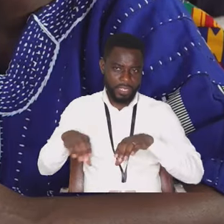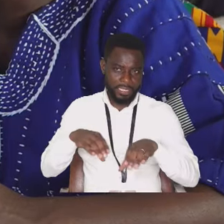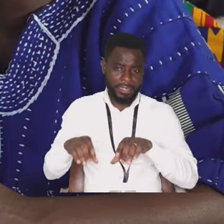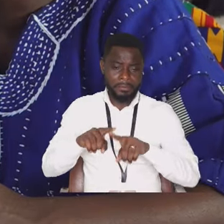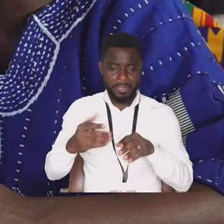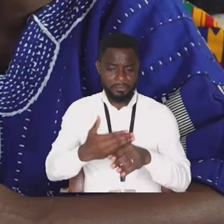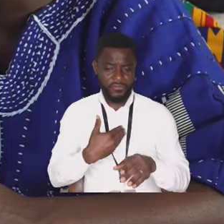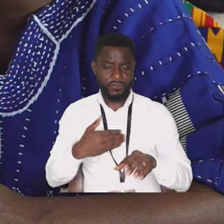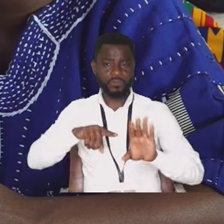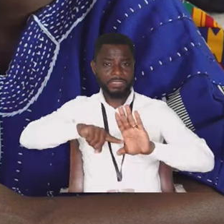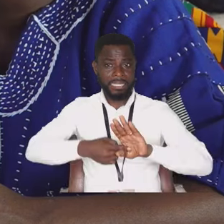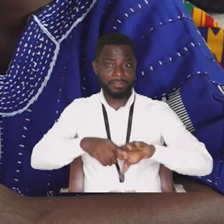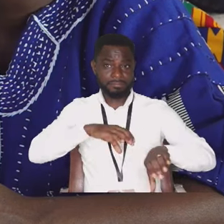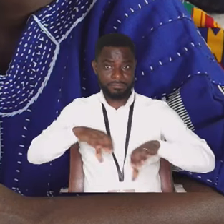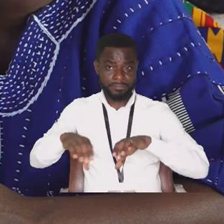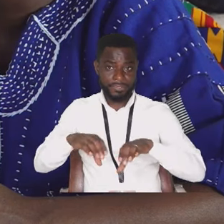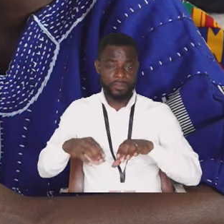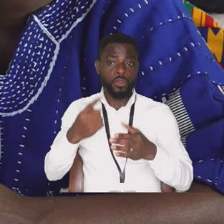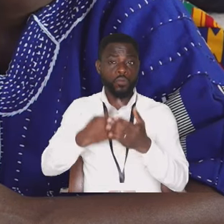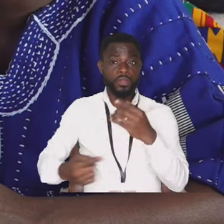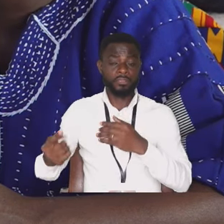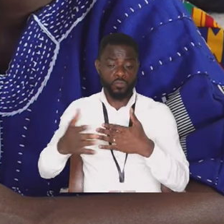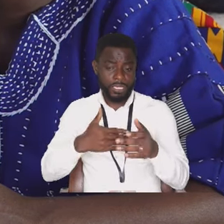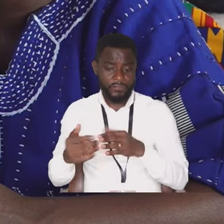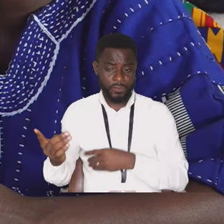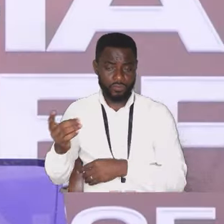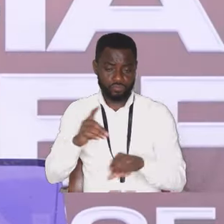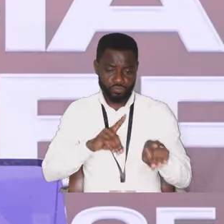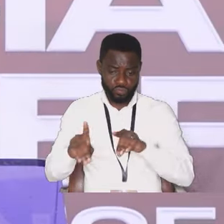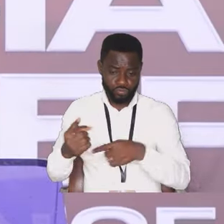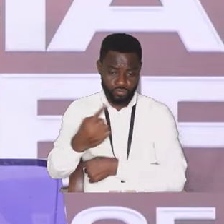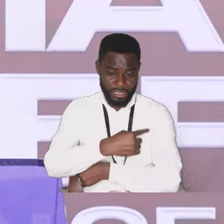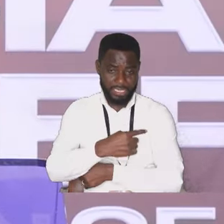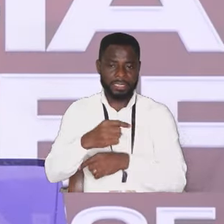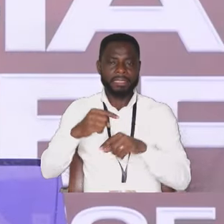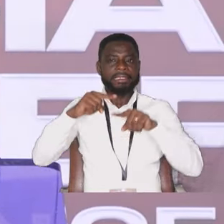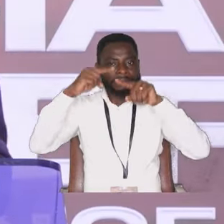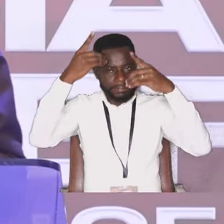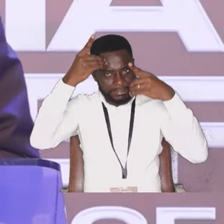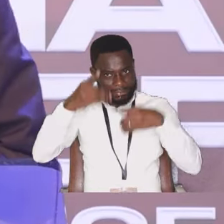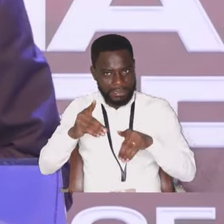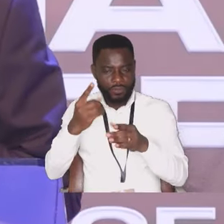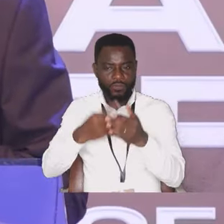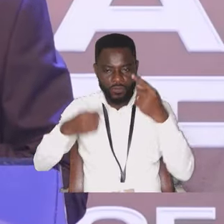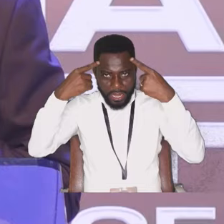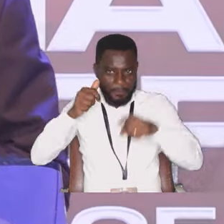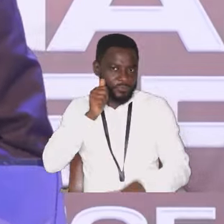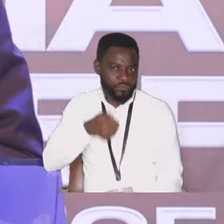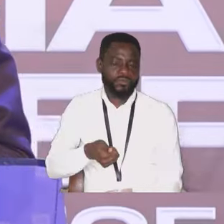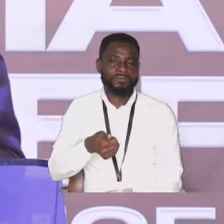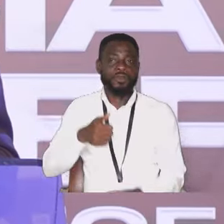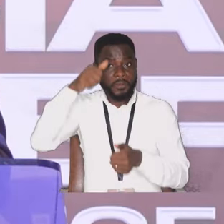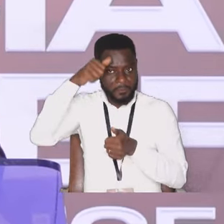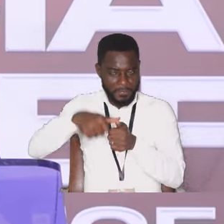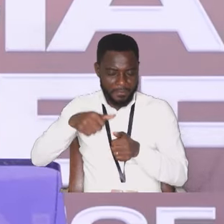we come out to perform, what we do today matters where we will go tomorrow. So let's take note of that. So